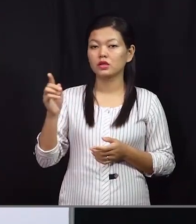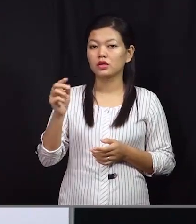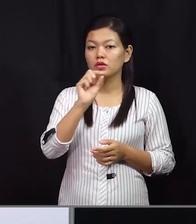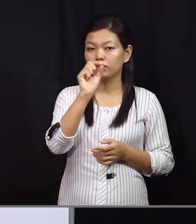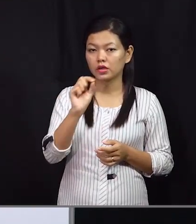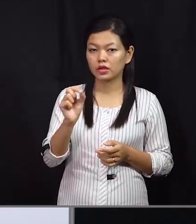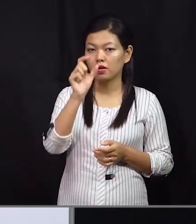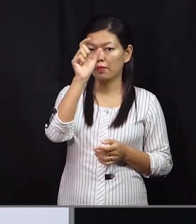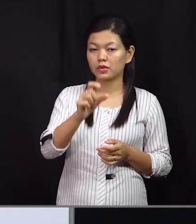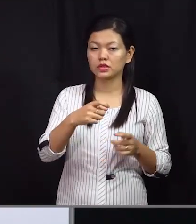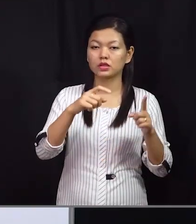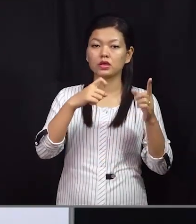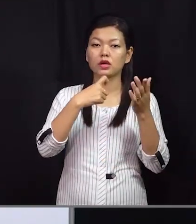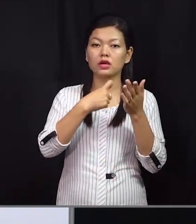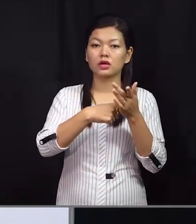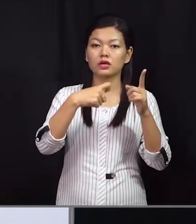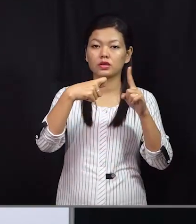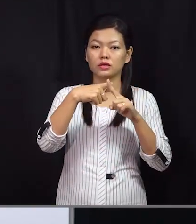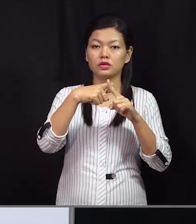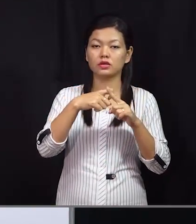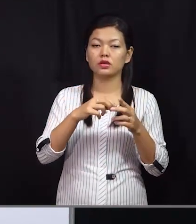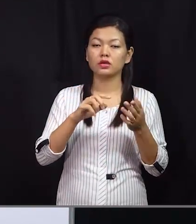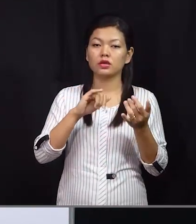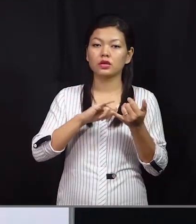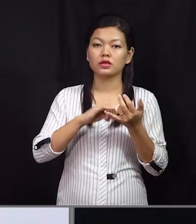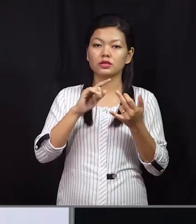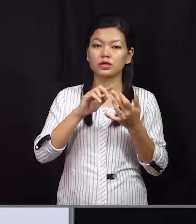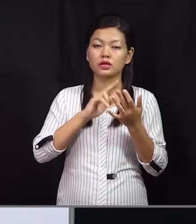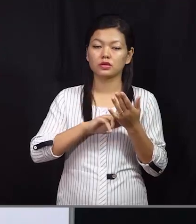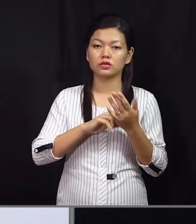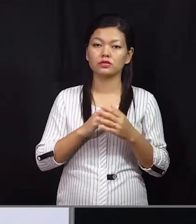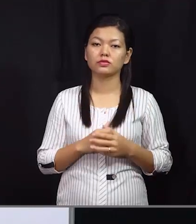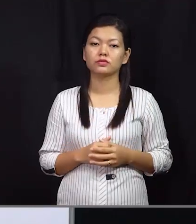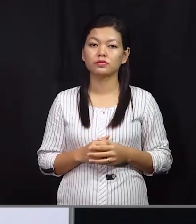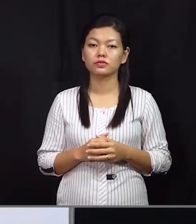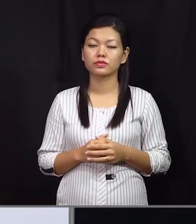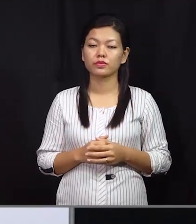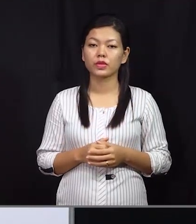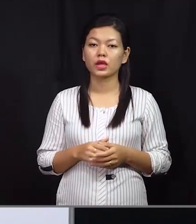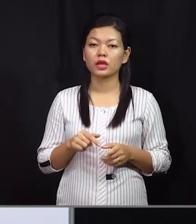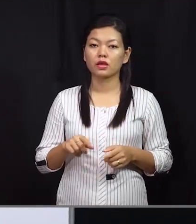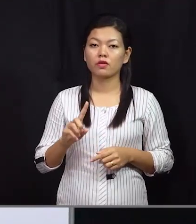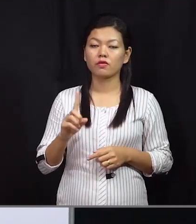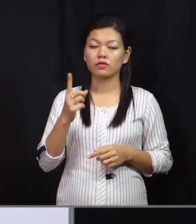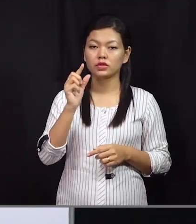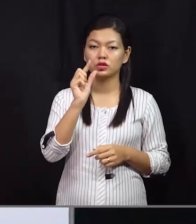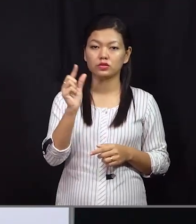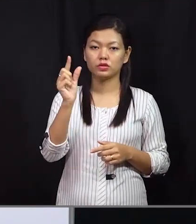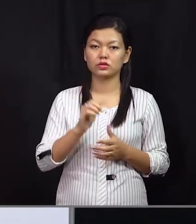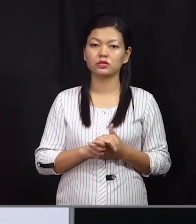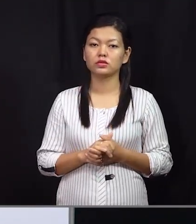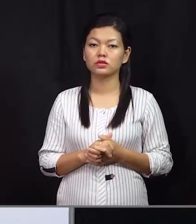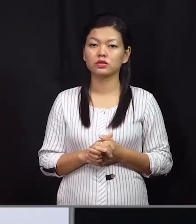with the first chapter, okay, that is your evolution and fundamentals of business.